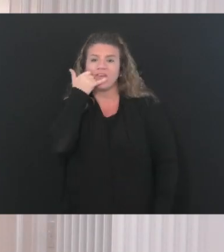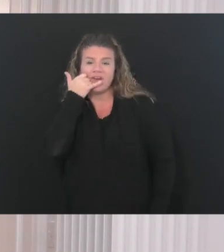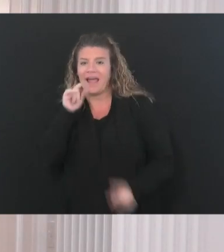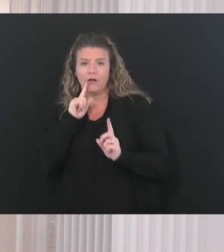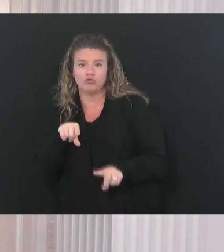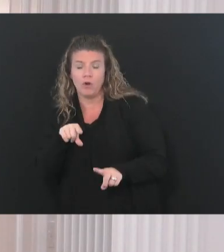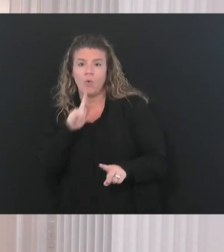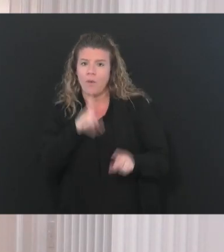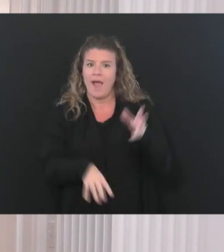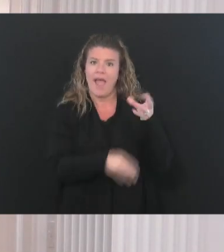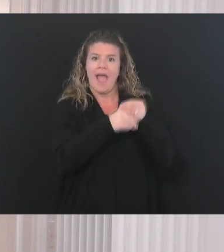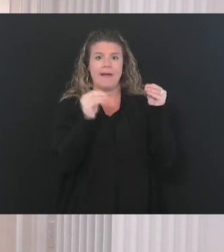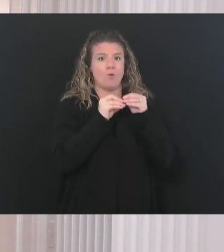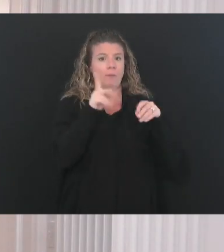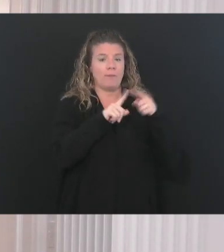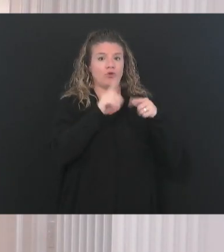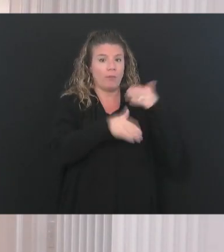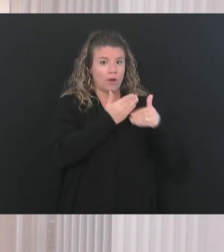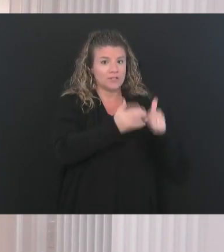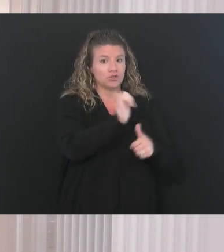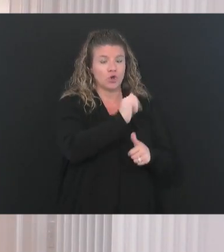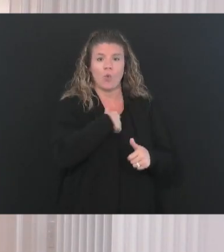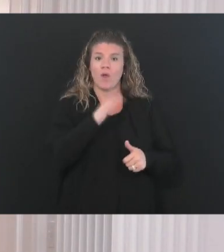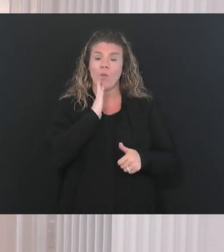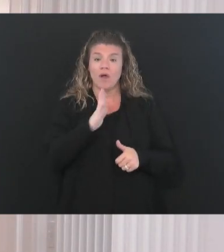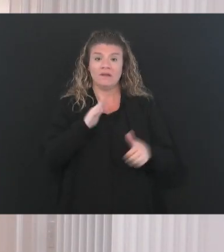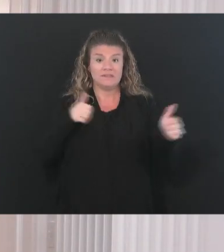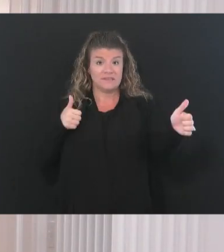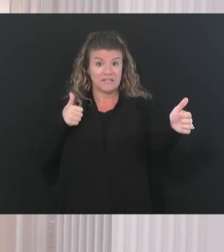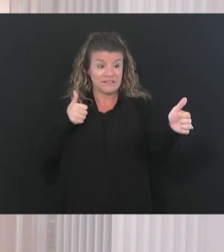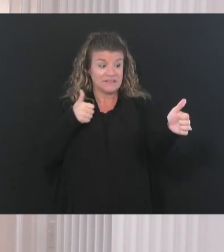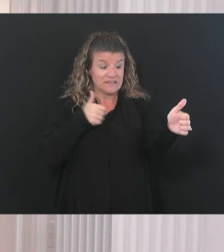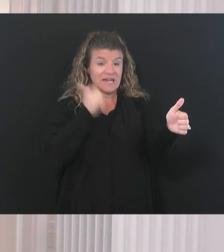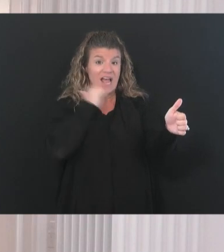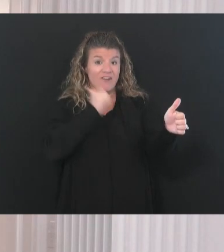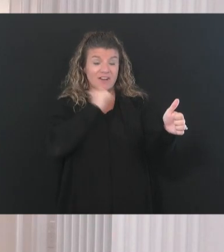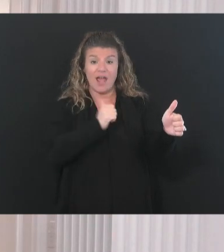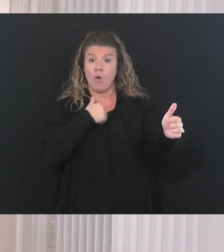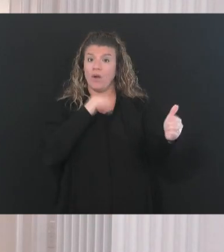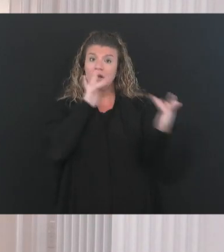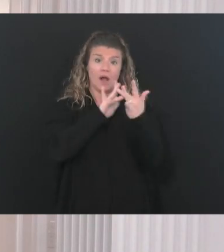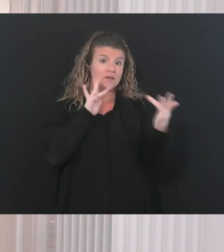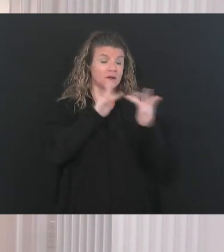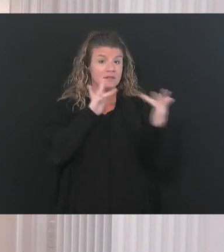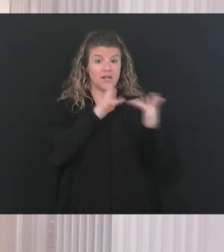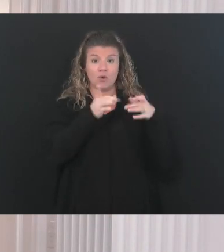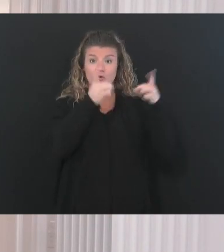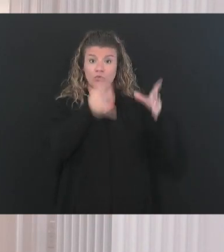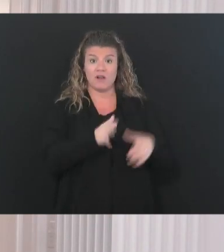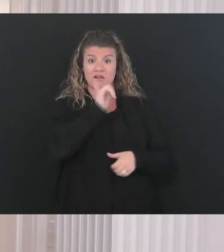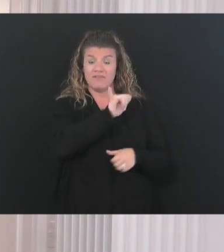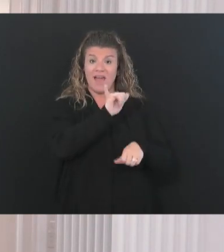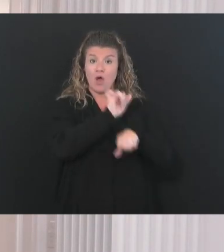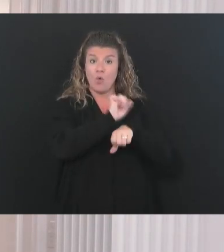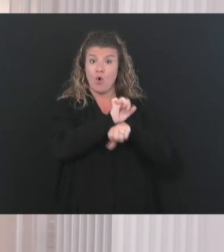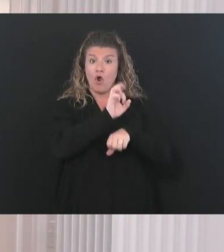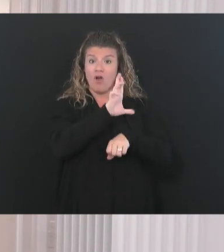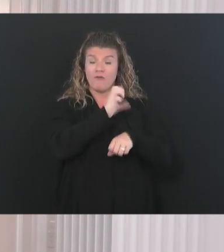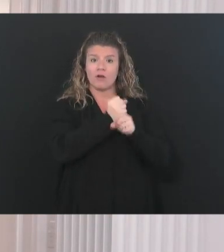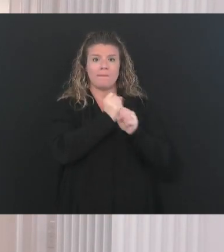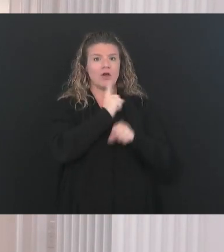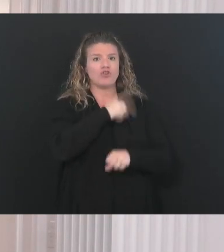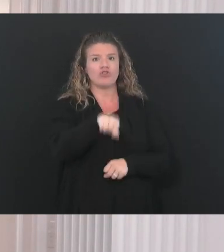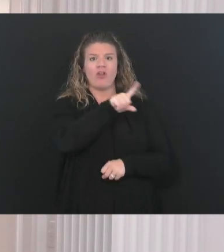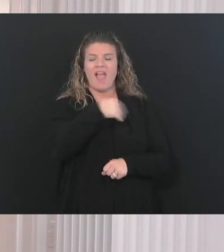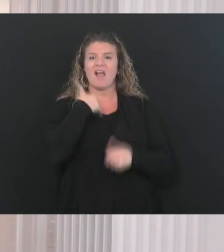calls. So we're reducing the backlog day by day. We're in constant contact with the director of workforce to ensure that they have all the